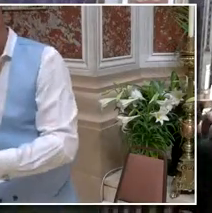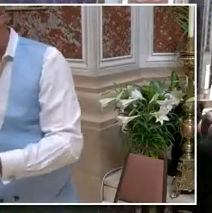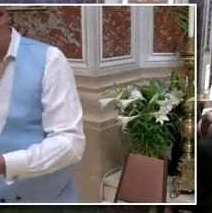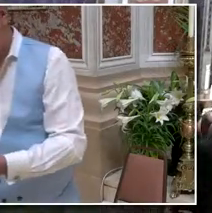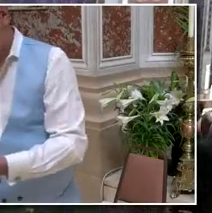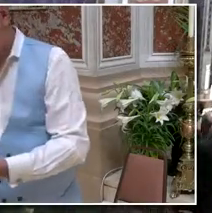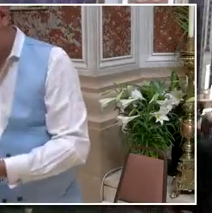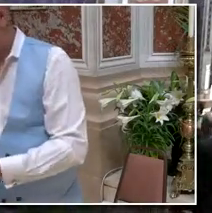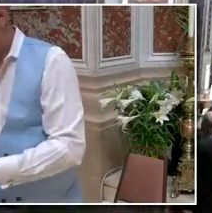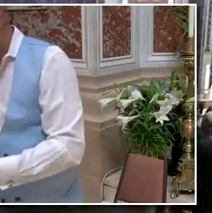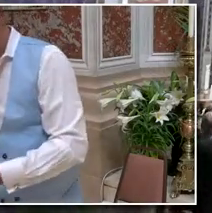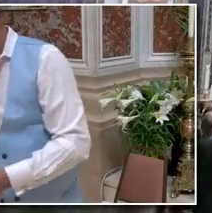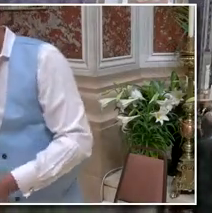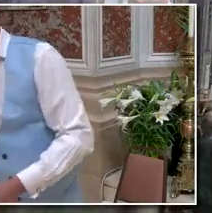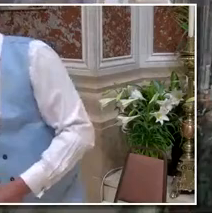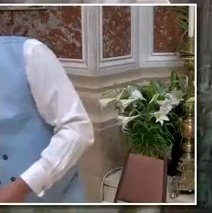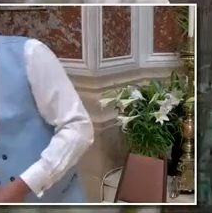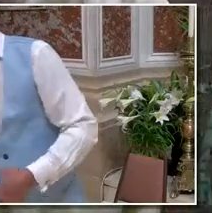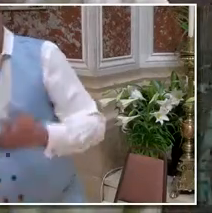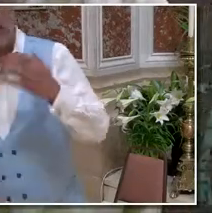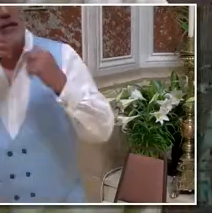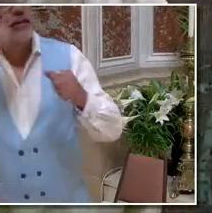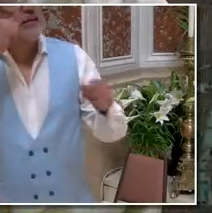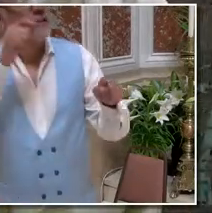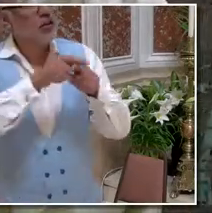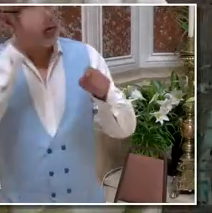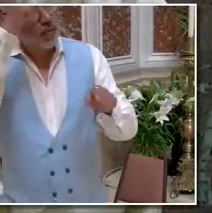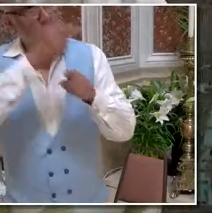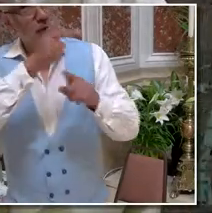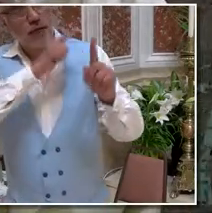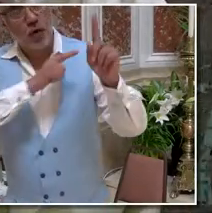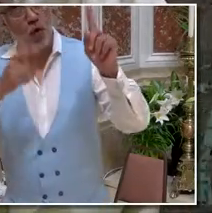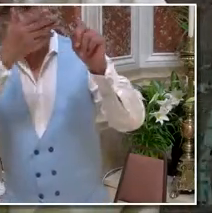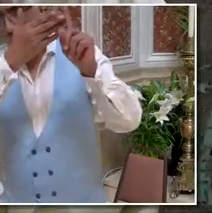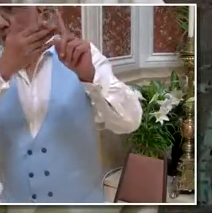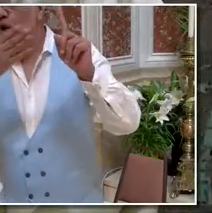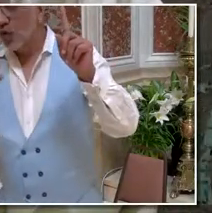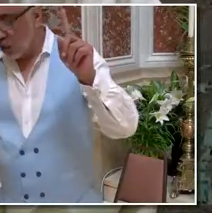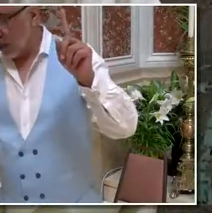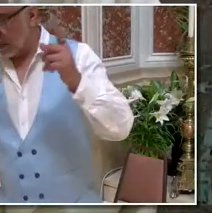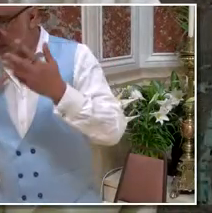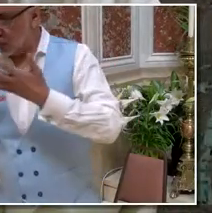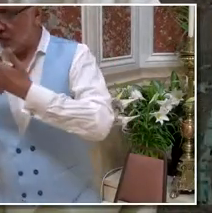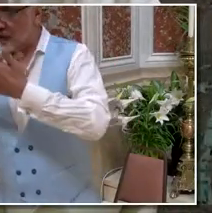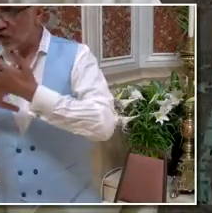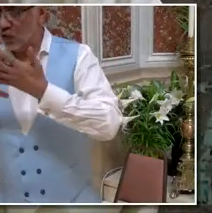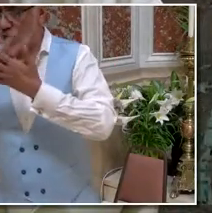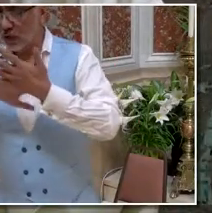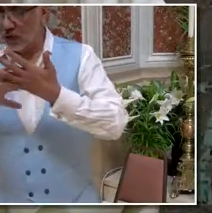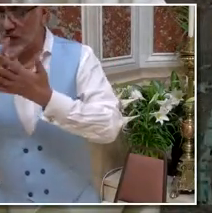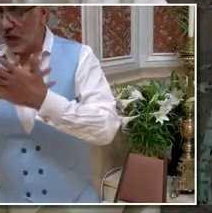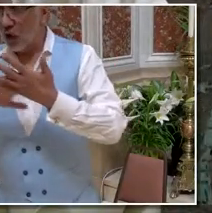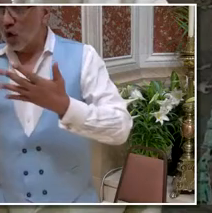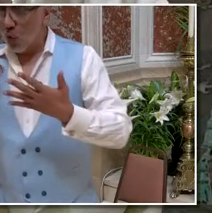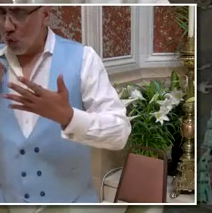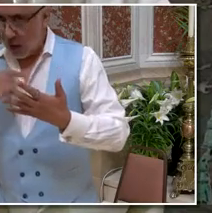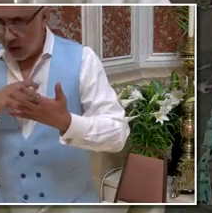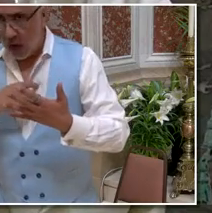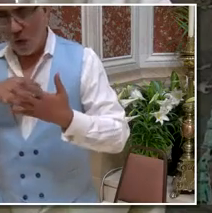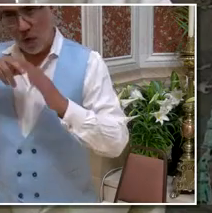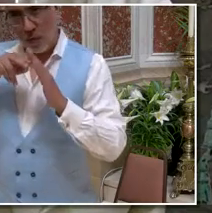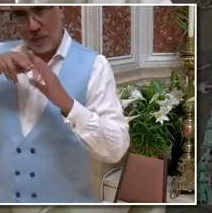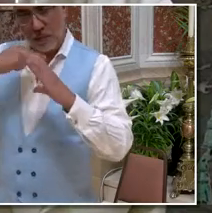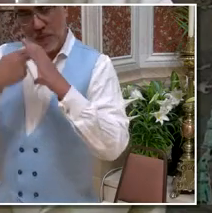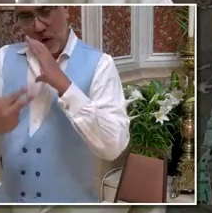My dearest sisters and brothers in the Lord, through the Paschal mystery, we have been buried with Christ